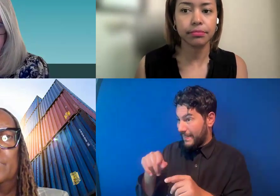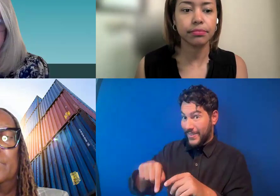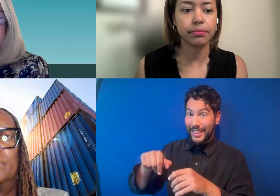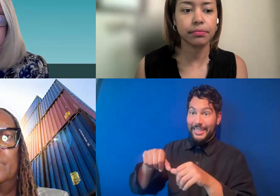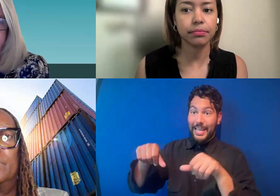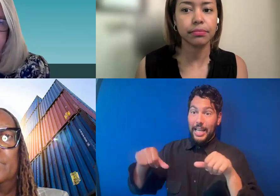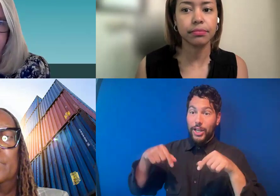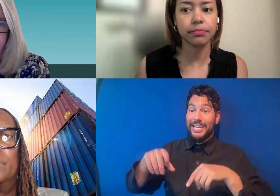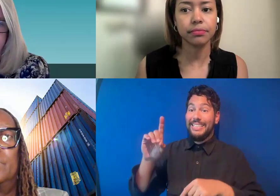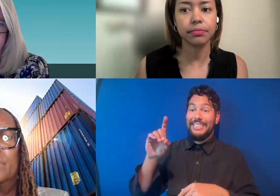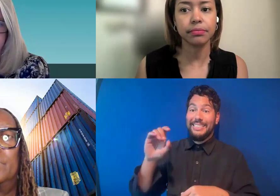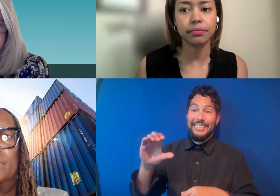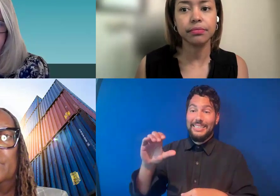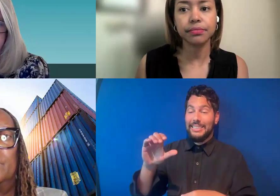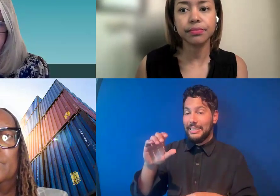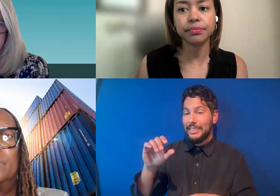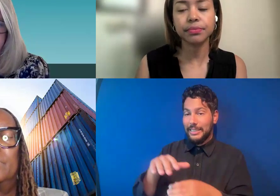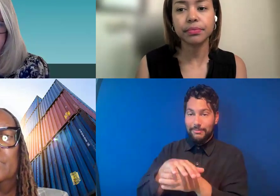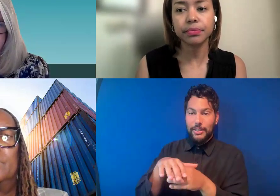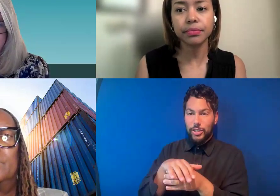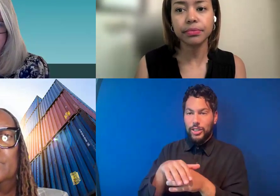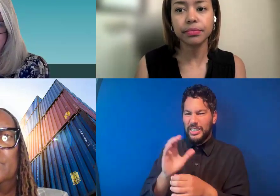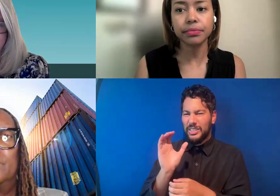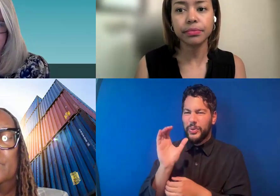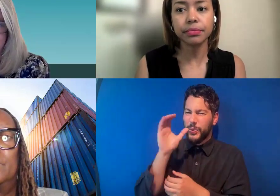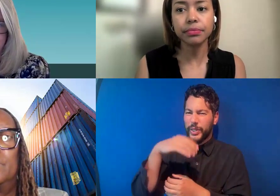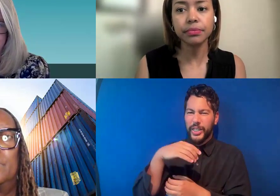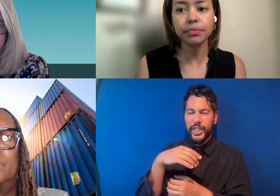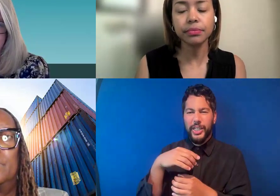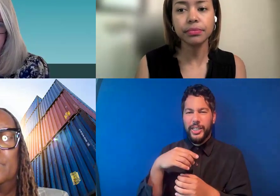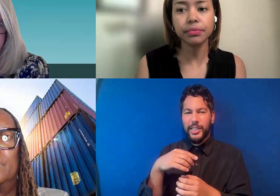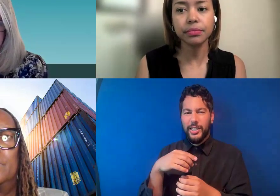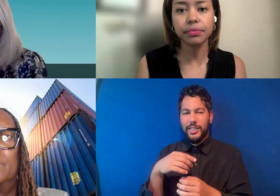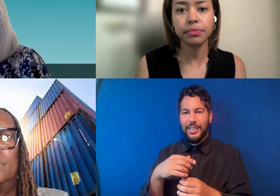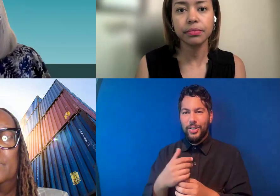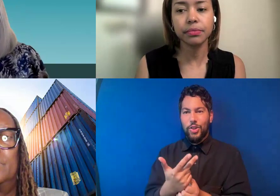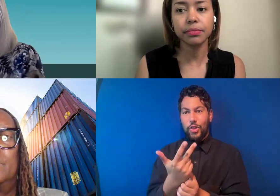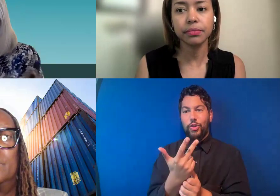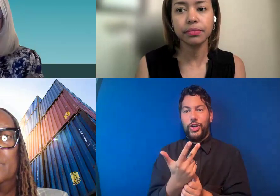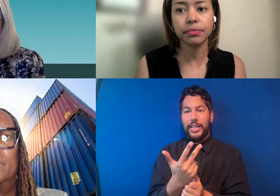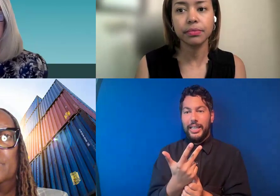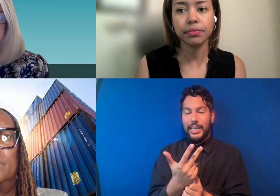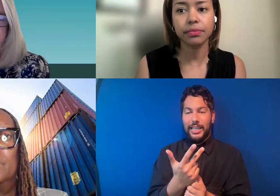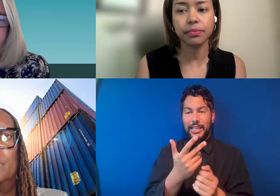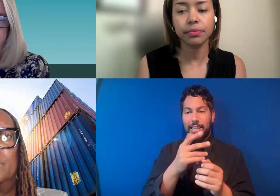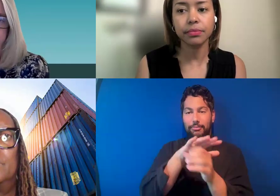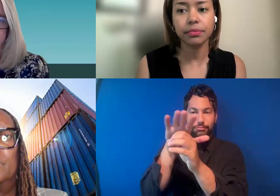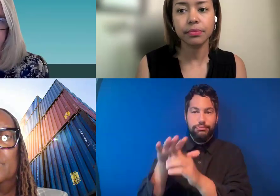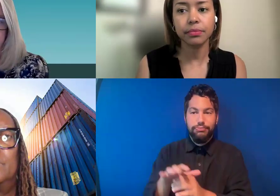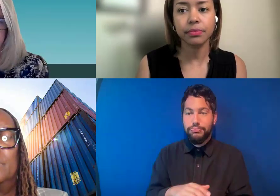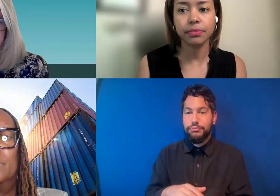here. So in the DC metro area, we're in this weird space where it's actually 3 jurisdictions, right? It's